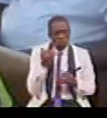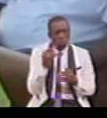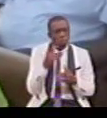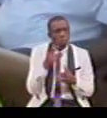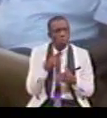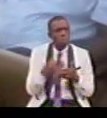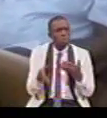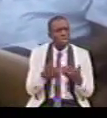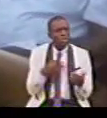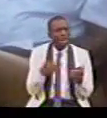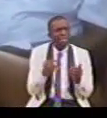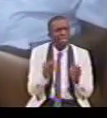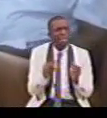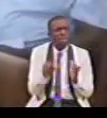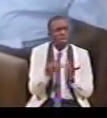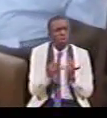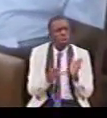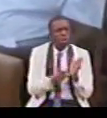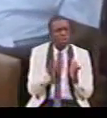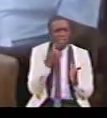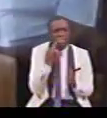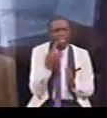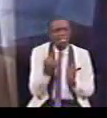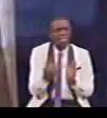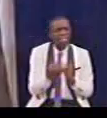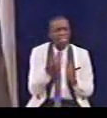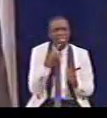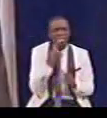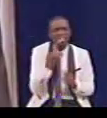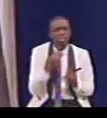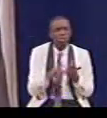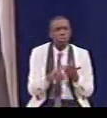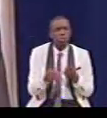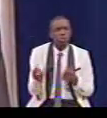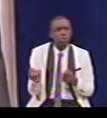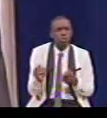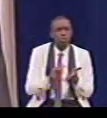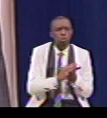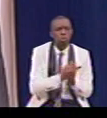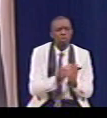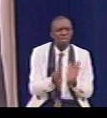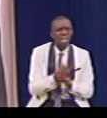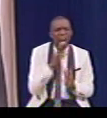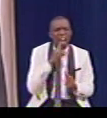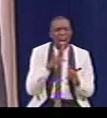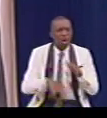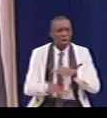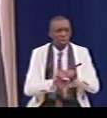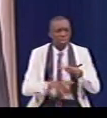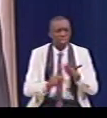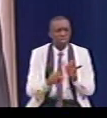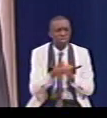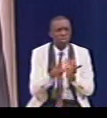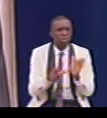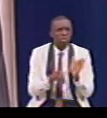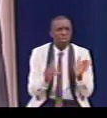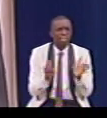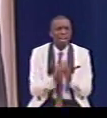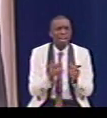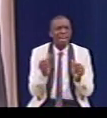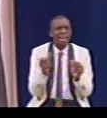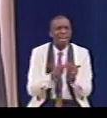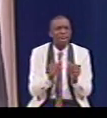says to them that are under the law that every Mouse may be stopped and all the world